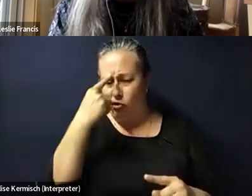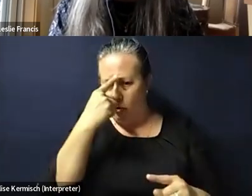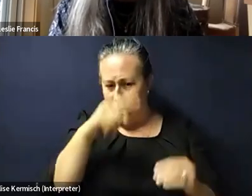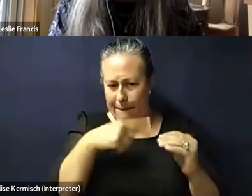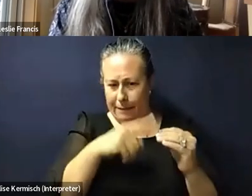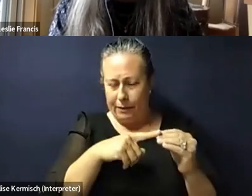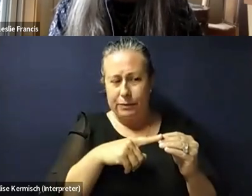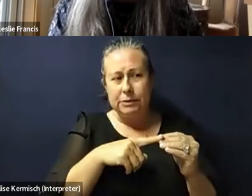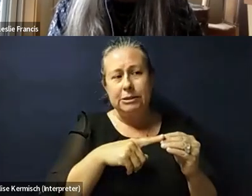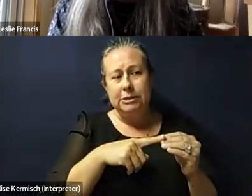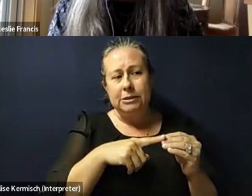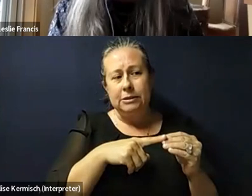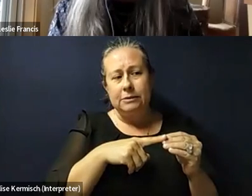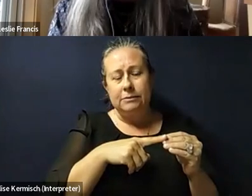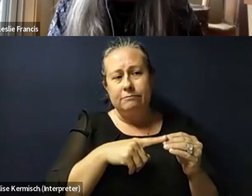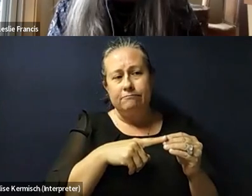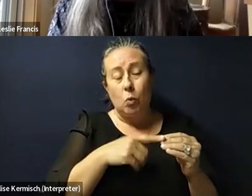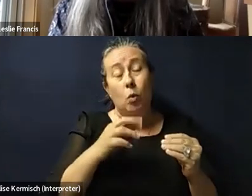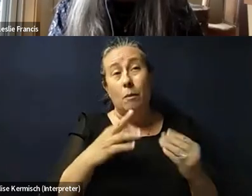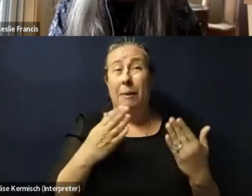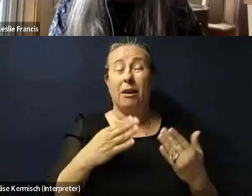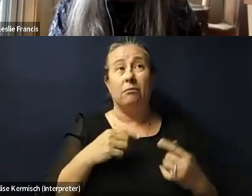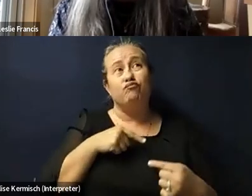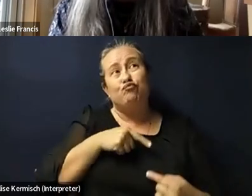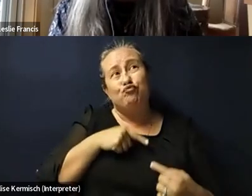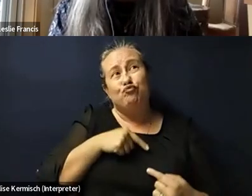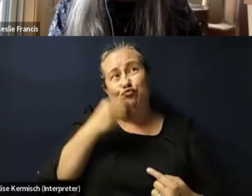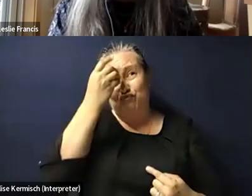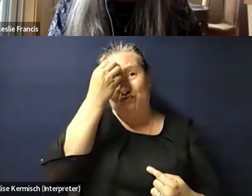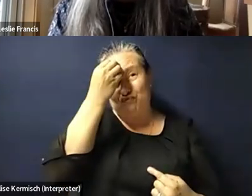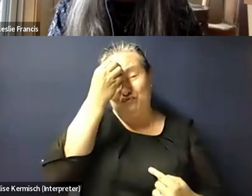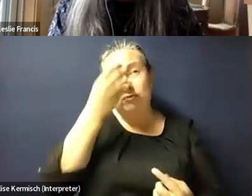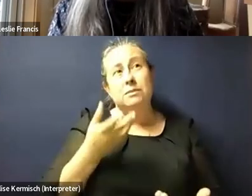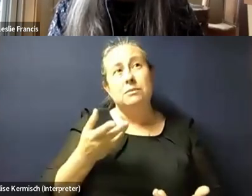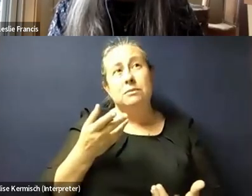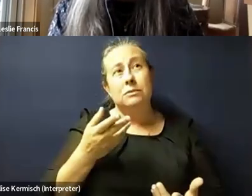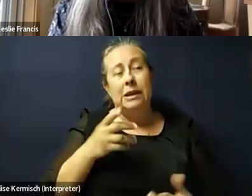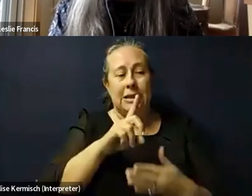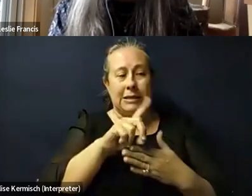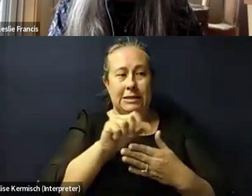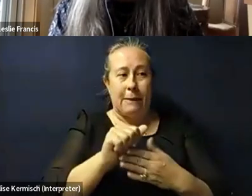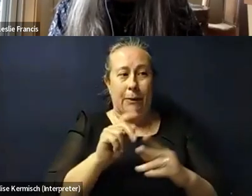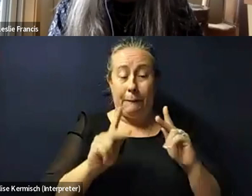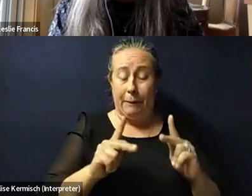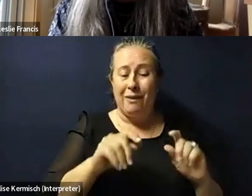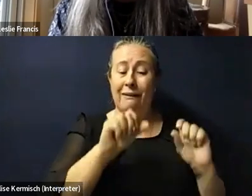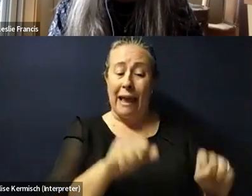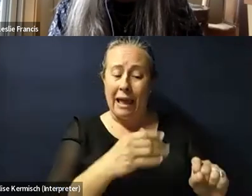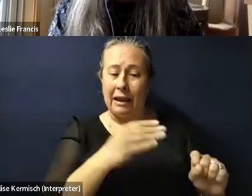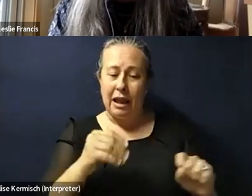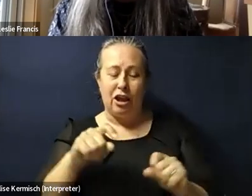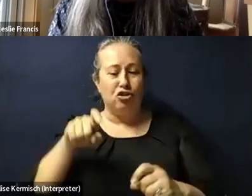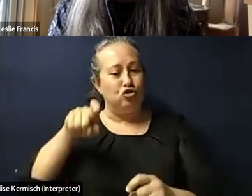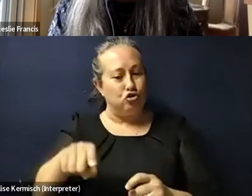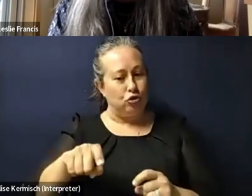thought about whether we're kind of grappled with the idea that, you know, that disabled people can and should be more than the author of